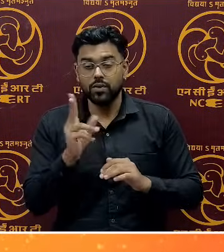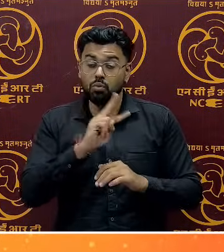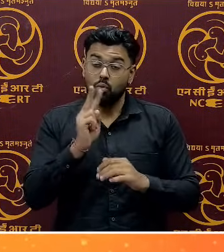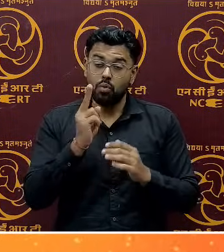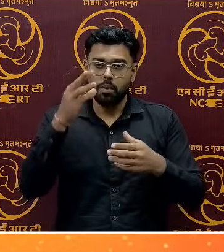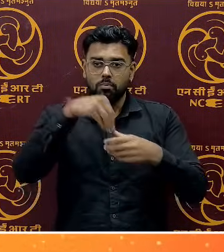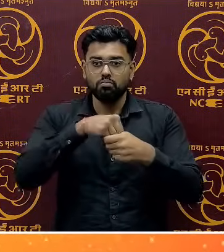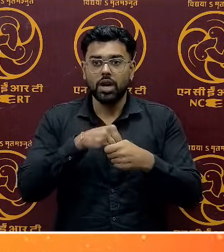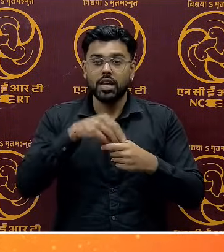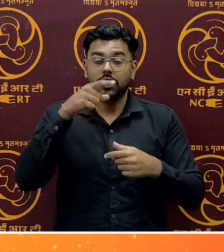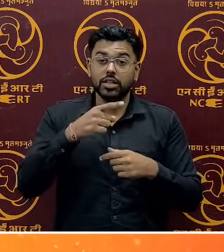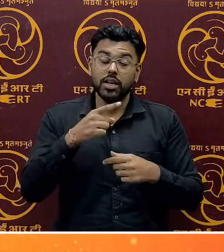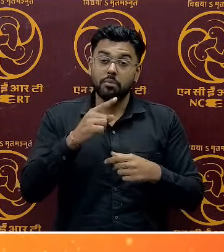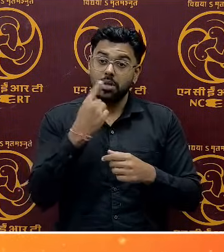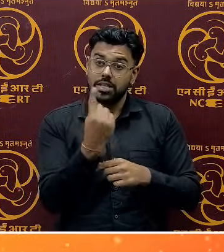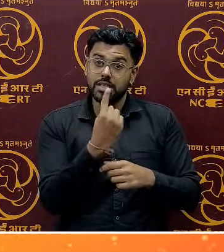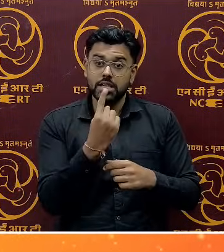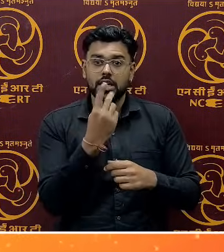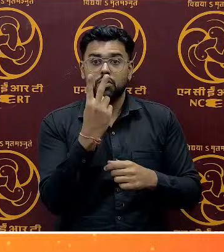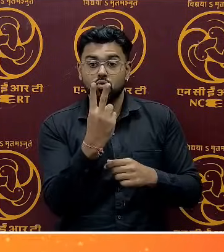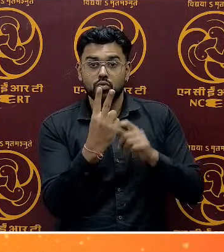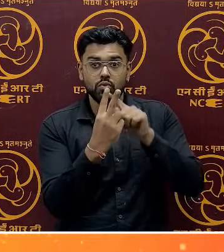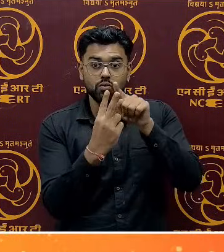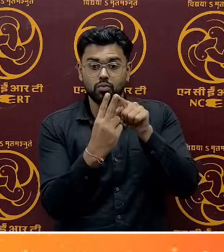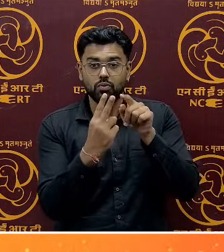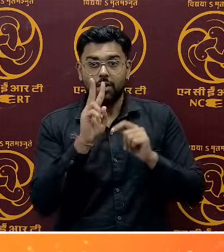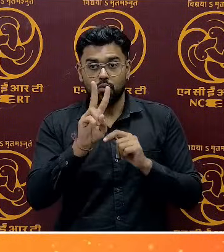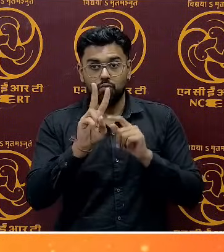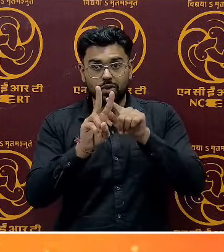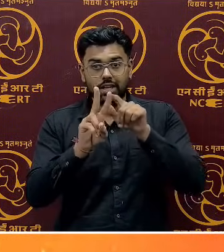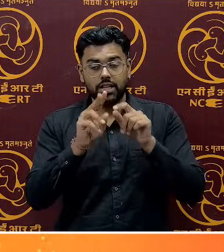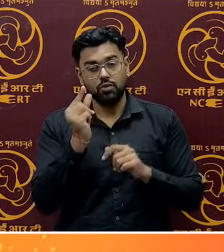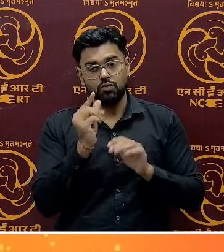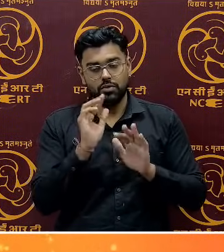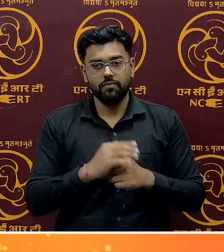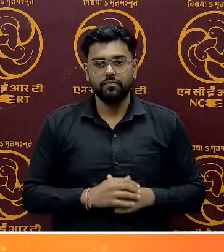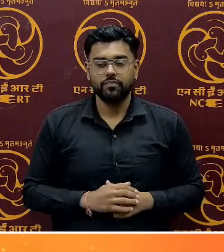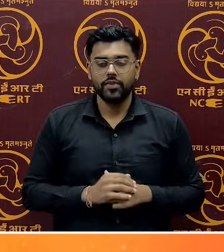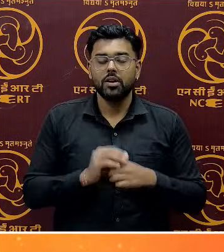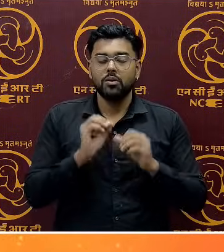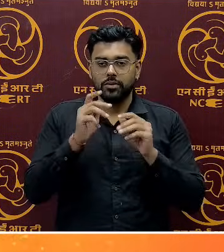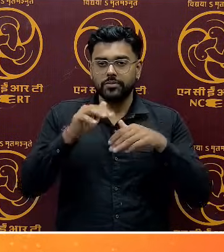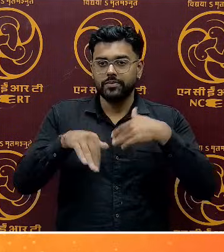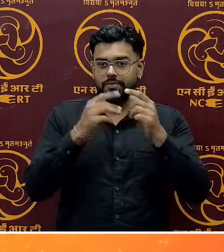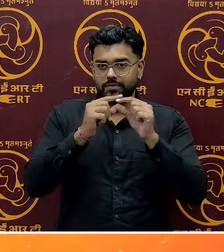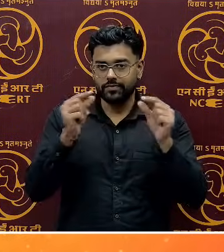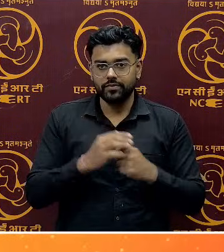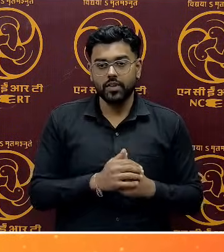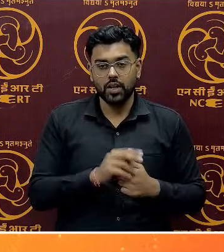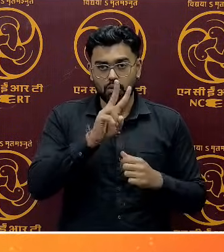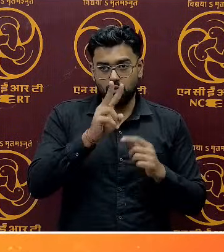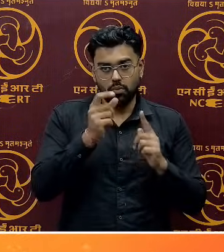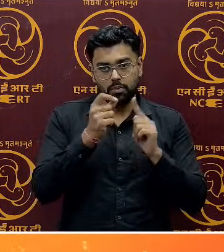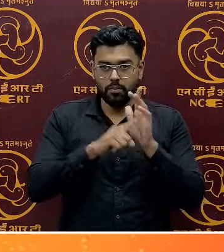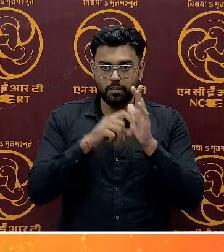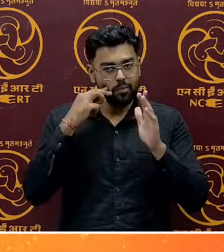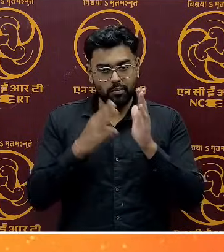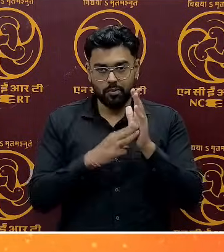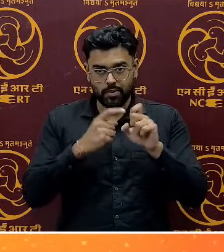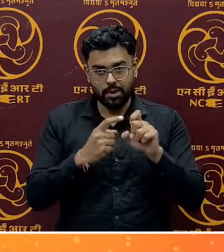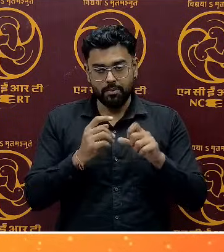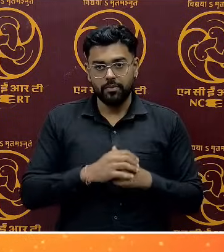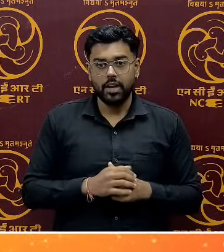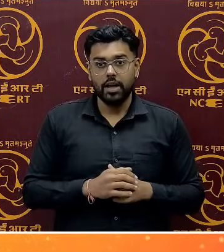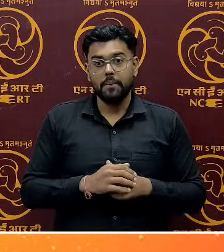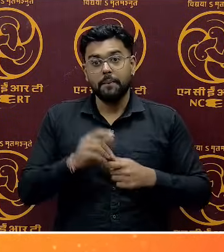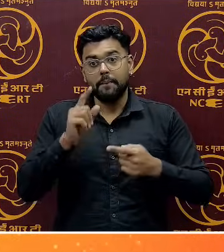even And a as prime well as number. prime. Okay, children. Now, come to the next statement. 2 is prime and so is